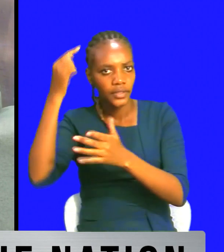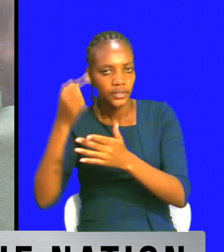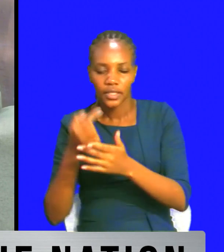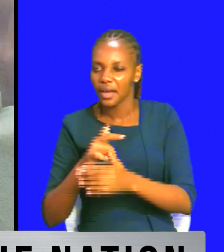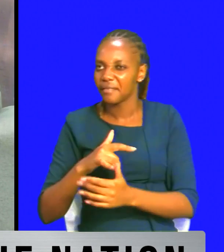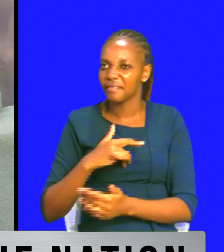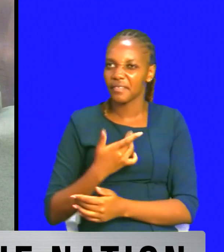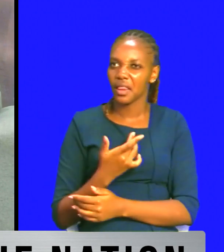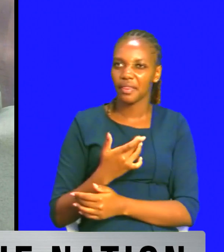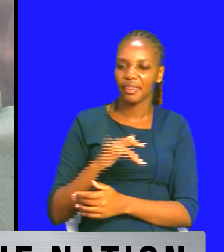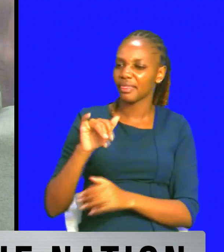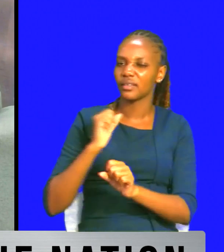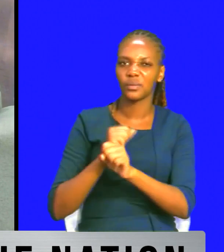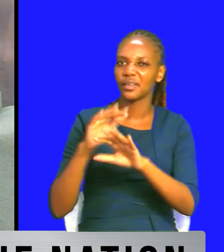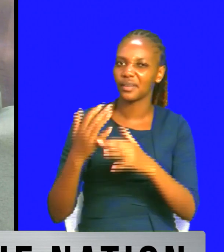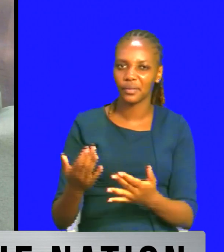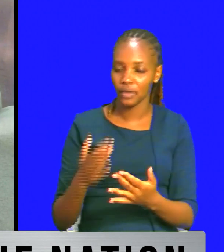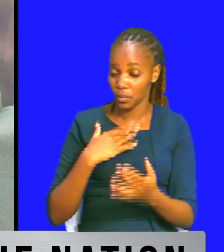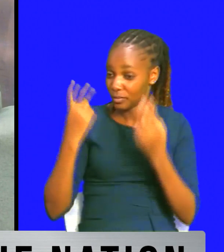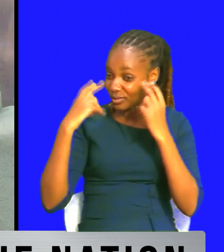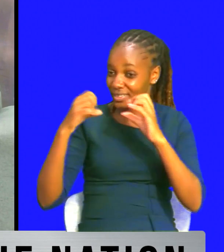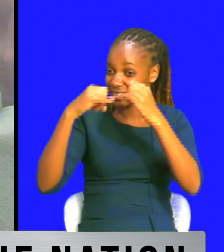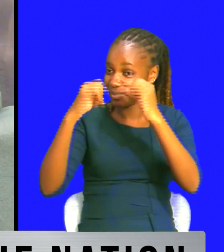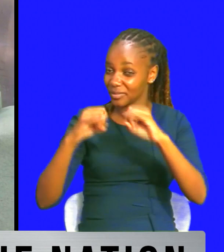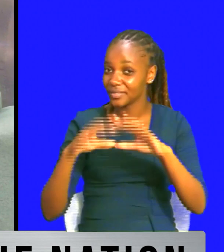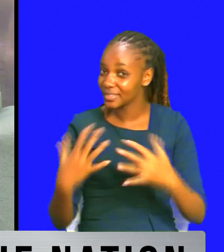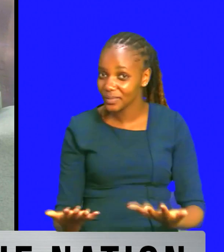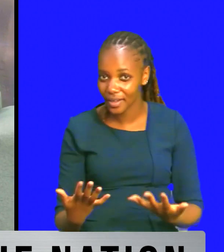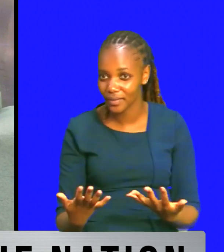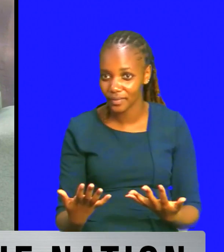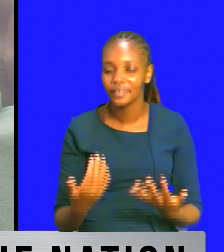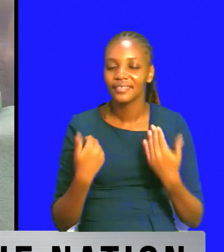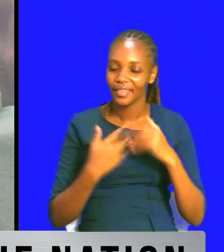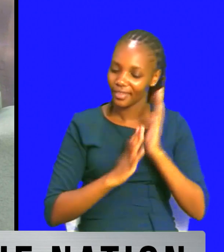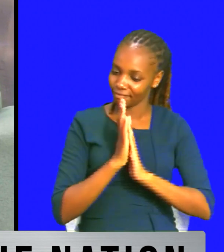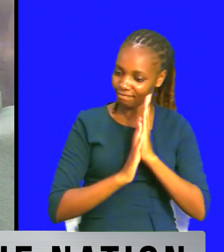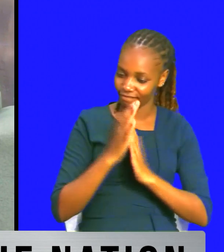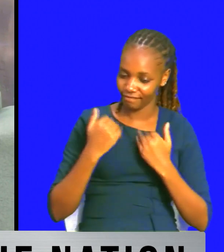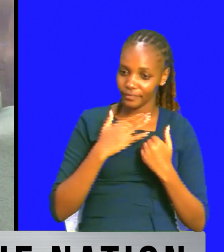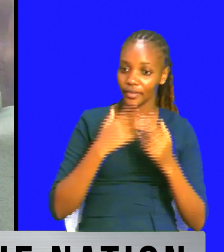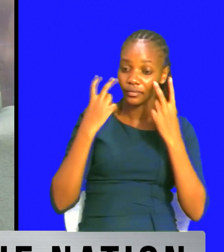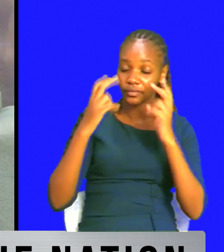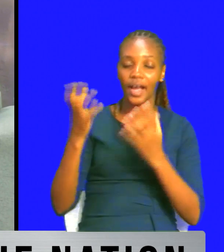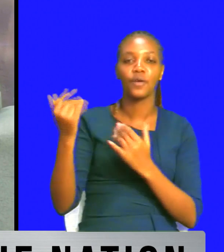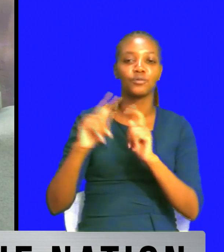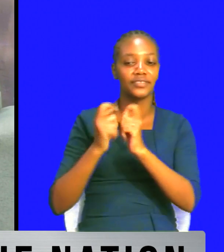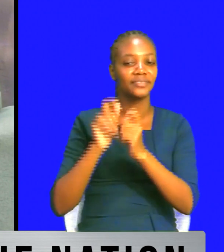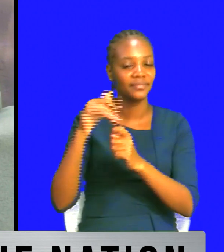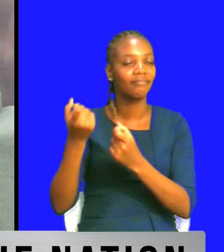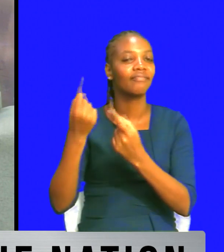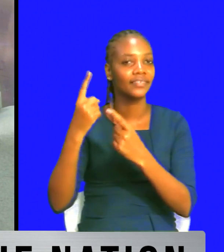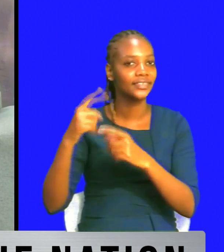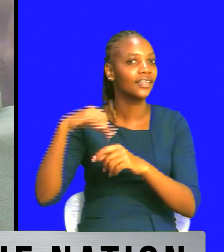I want to see how that works out. I hope that they have an understanding where they are headed. But